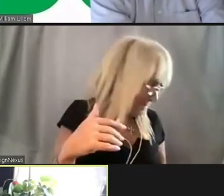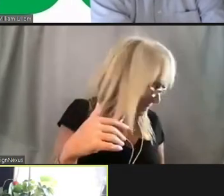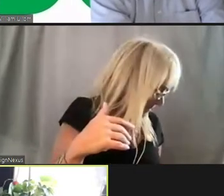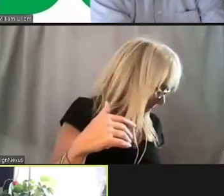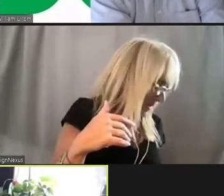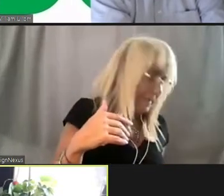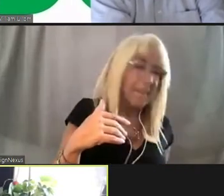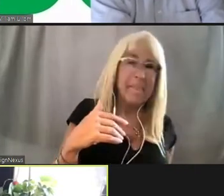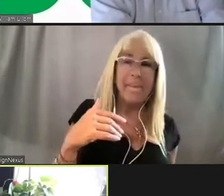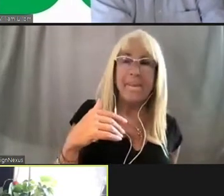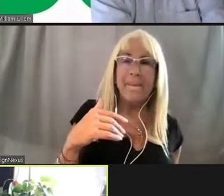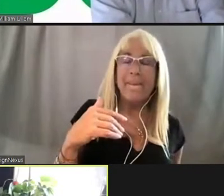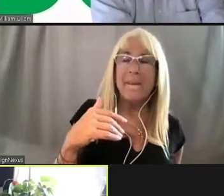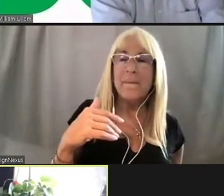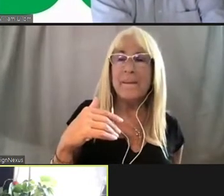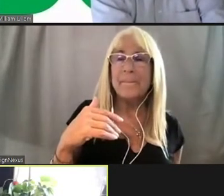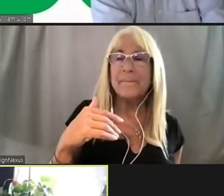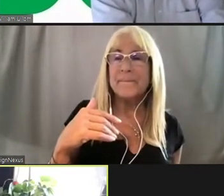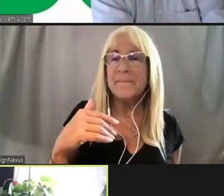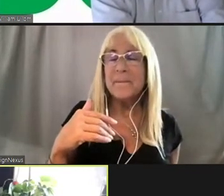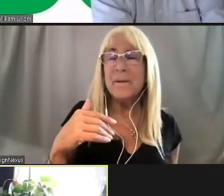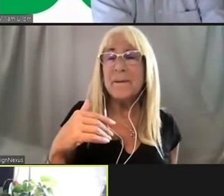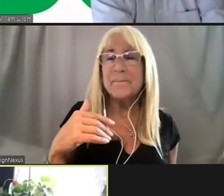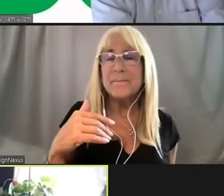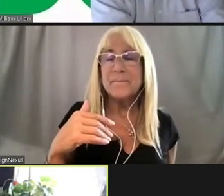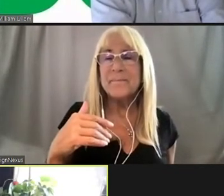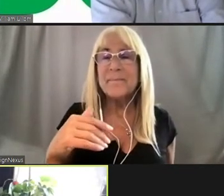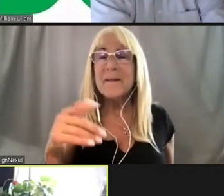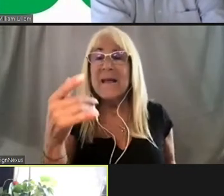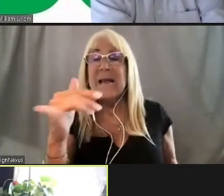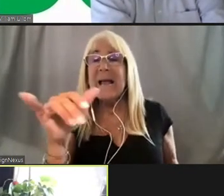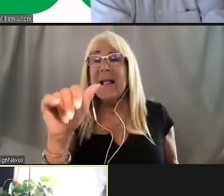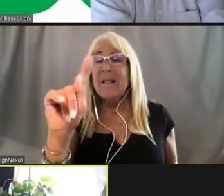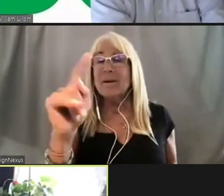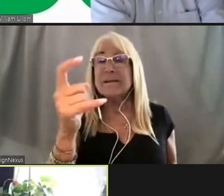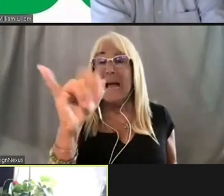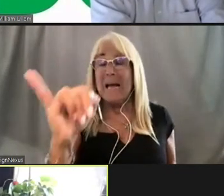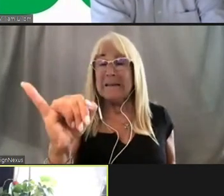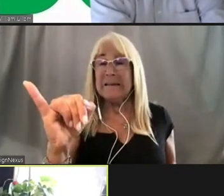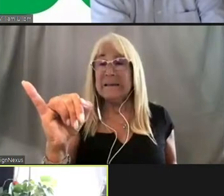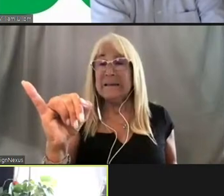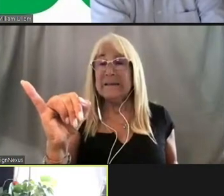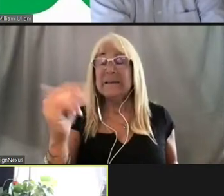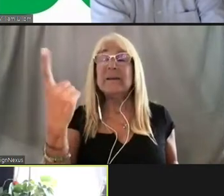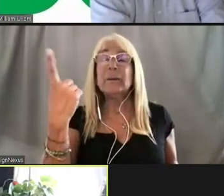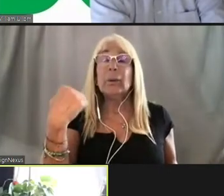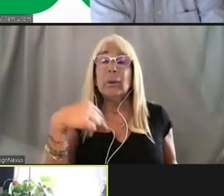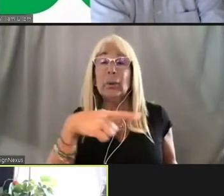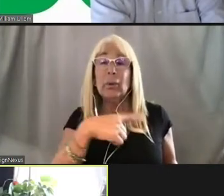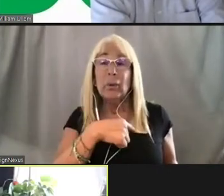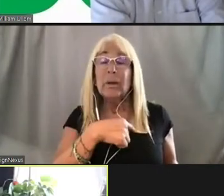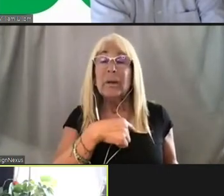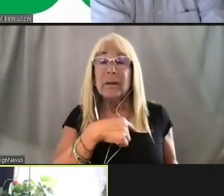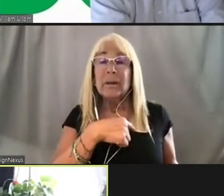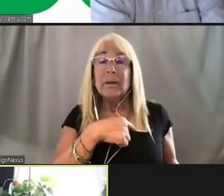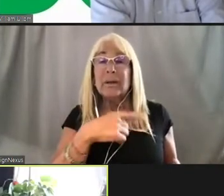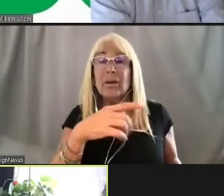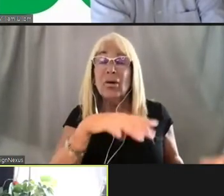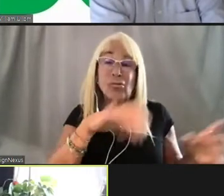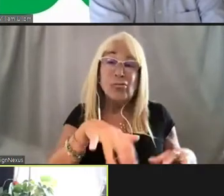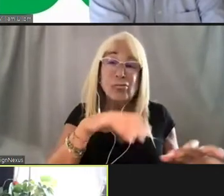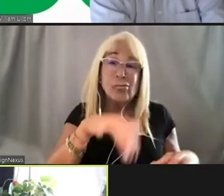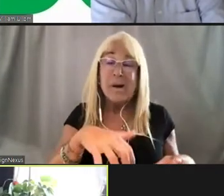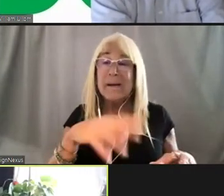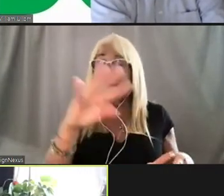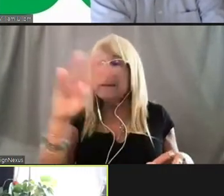we the Yellow Taxi essentially about the New York City we moved the city even raining shining